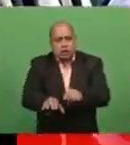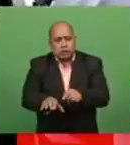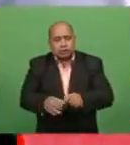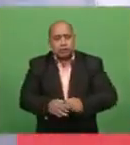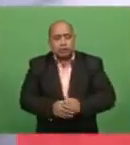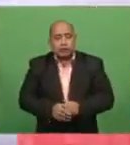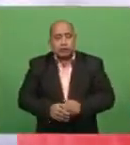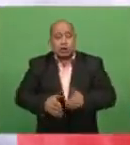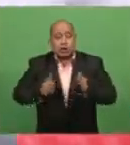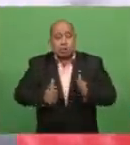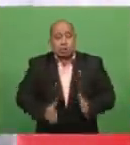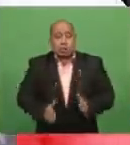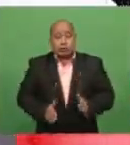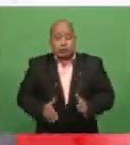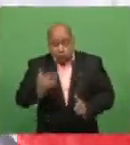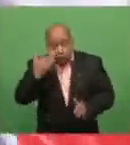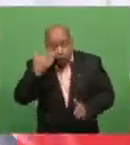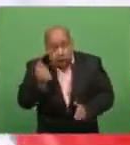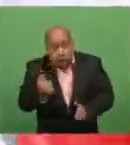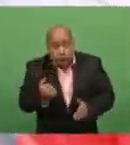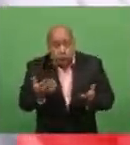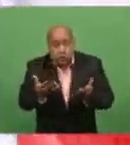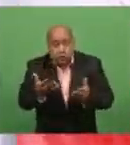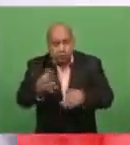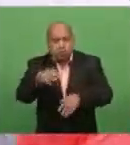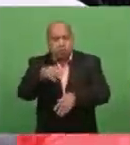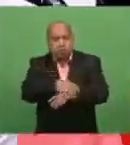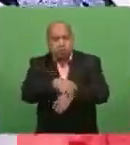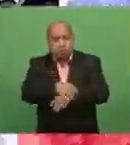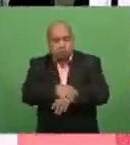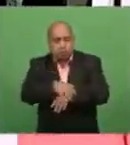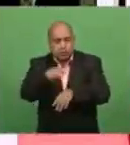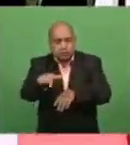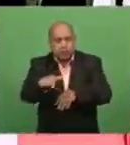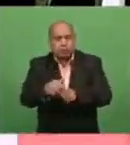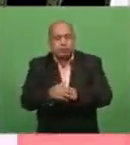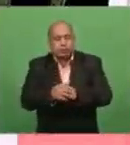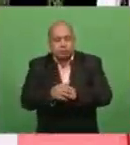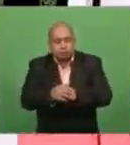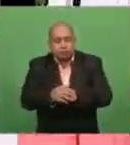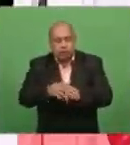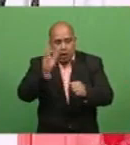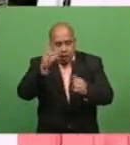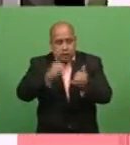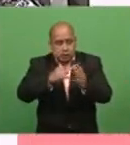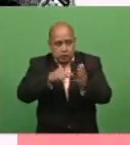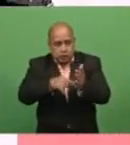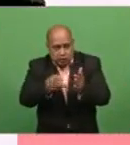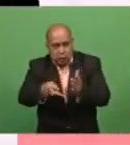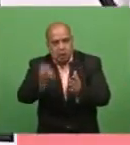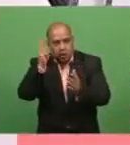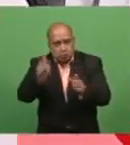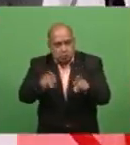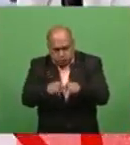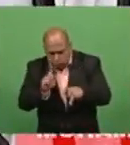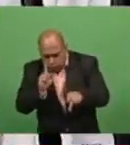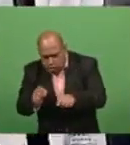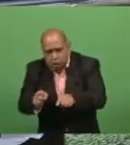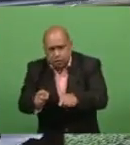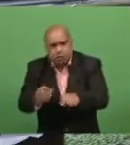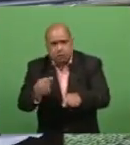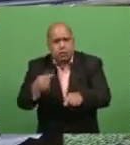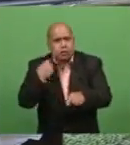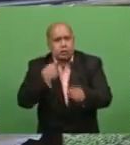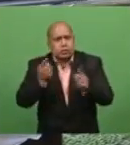on Saturday. Yesterday, another body of a man also believed to be a former roommate of the accused was found. The case has been transferred